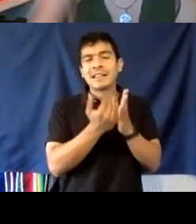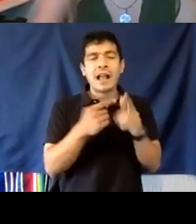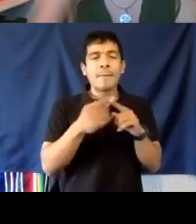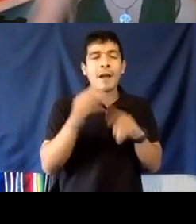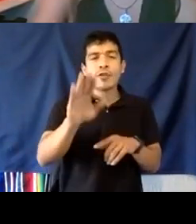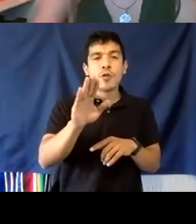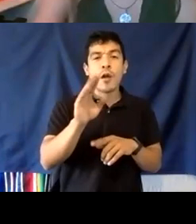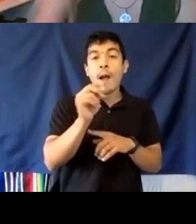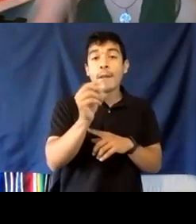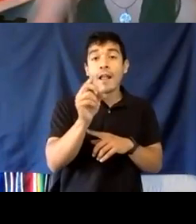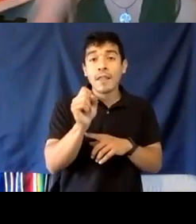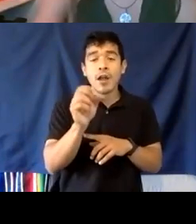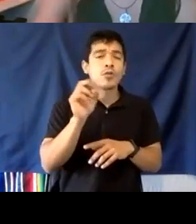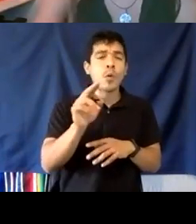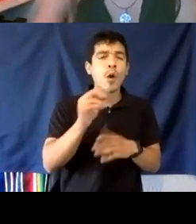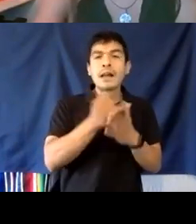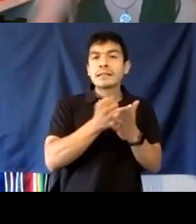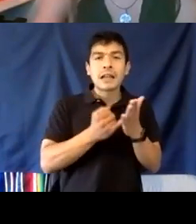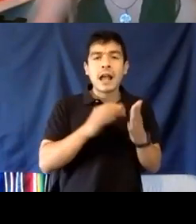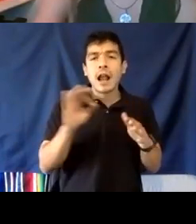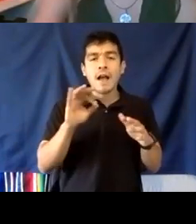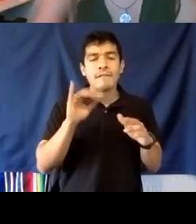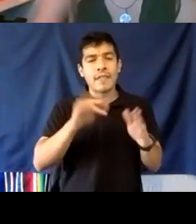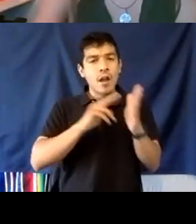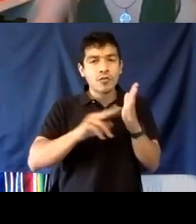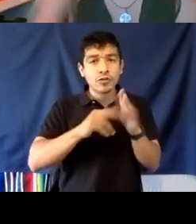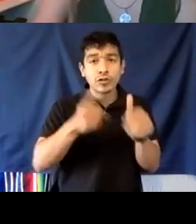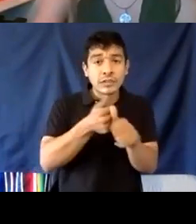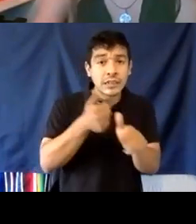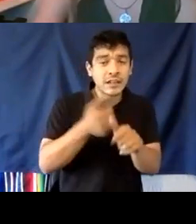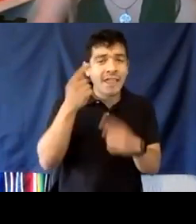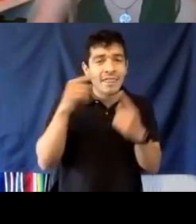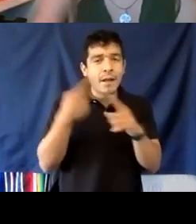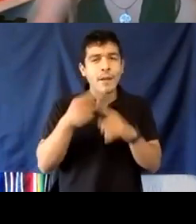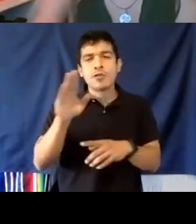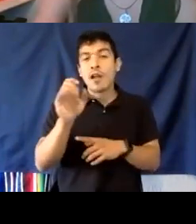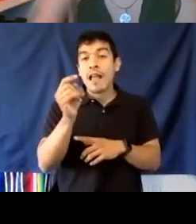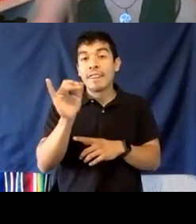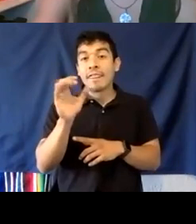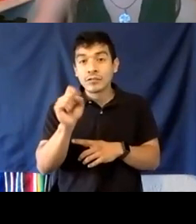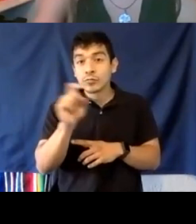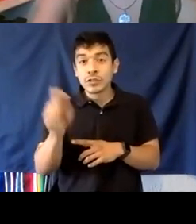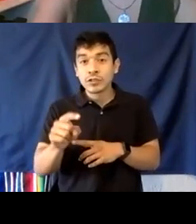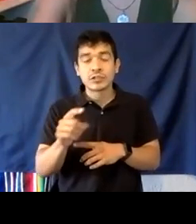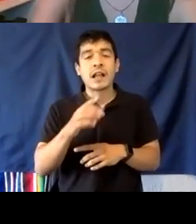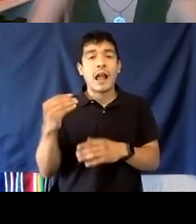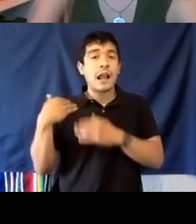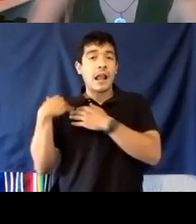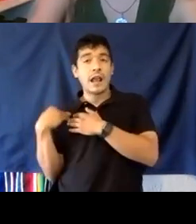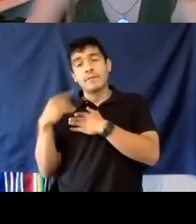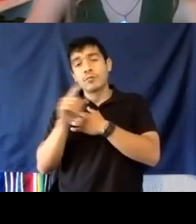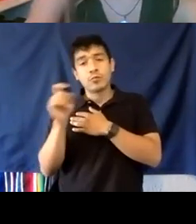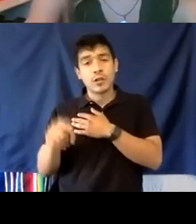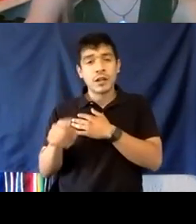research itself, as we've been talking about, to think about those questions of ethics, accountability, et cetera. And we'll use this as an